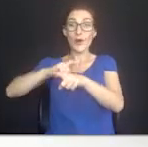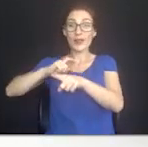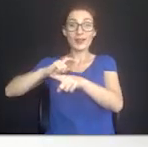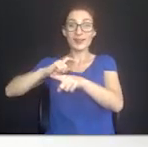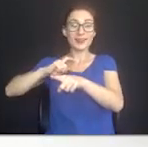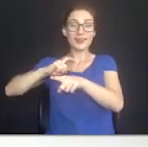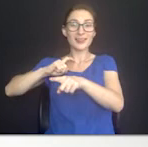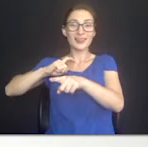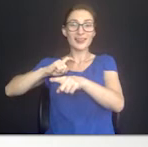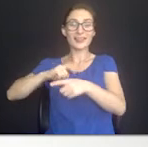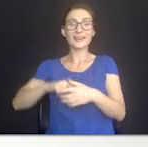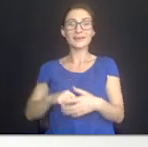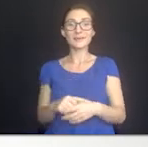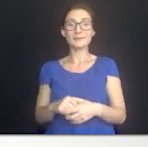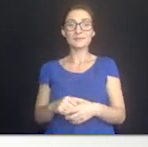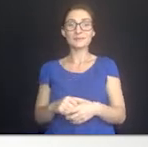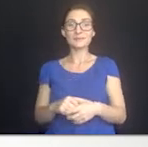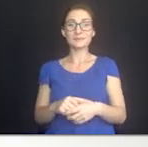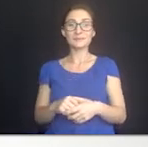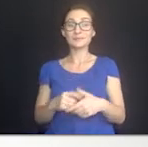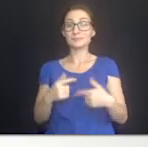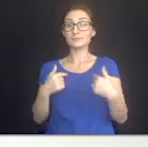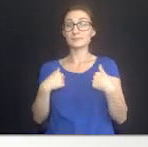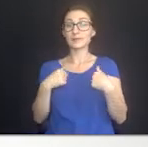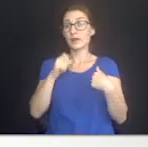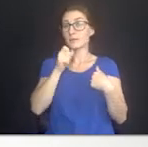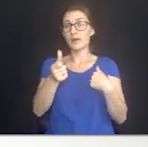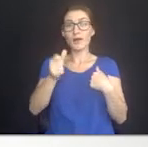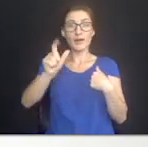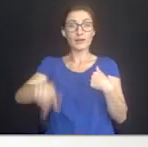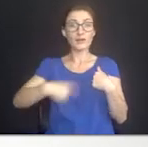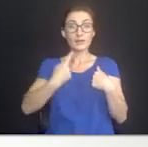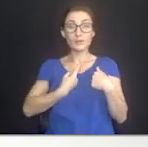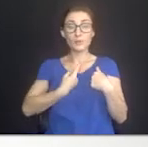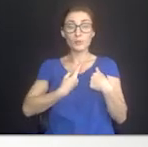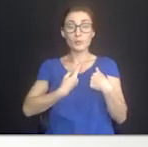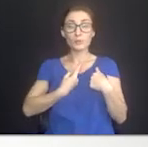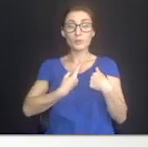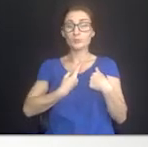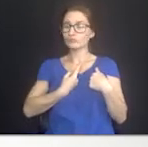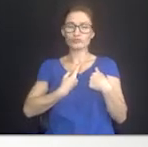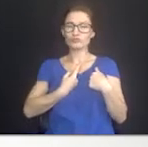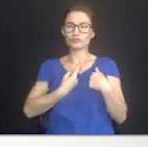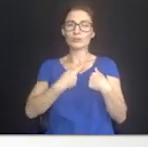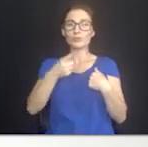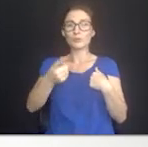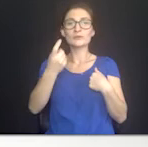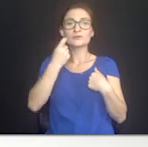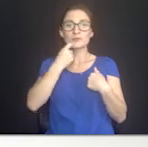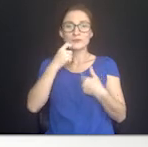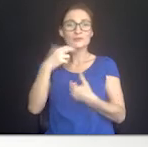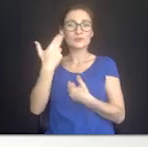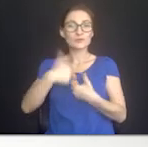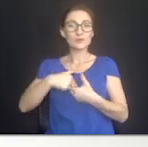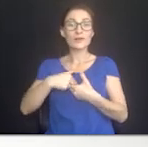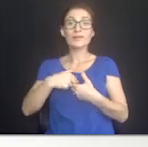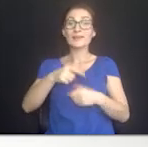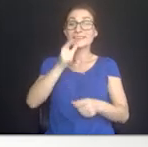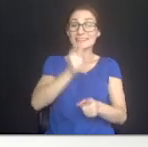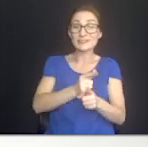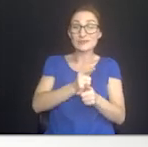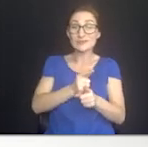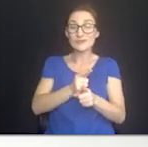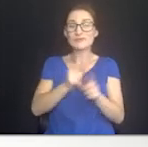a call away. Instead of saying that I'm in this alone, look at it as you have just joined